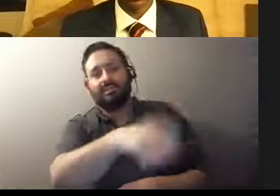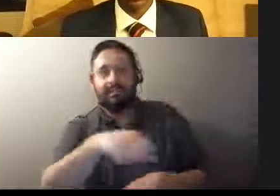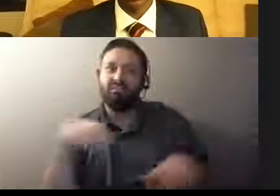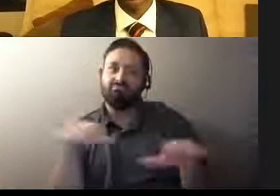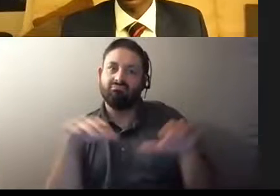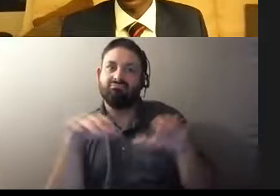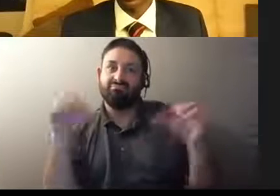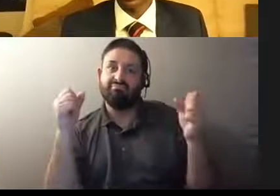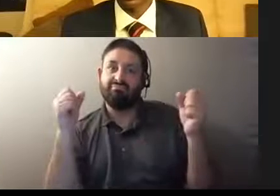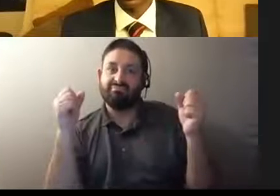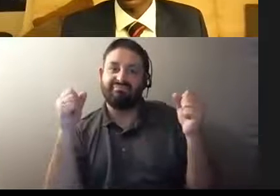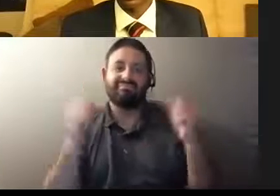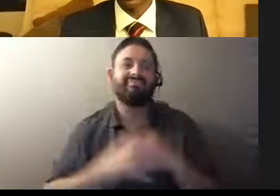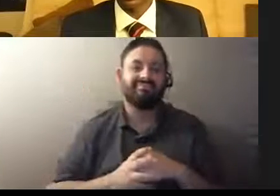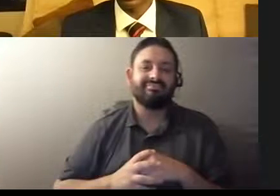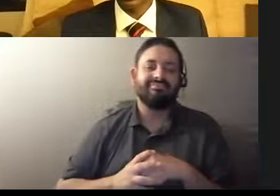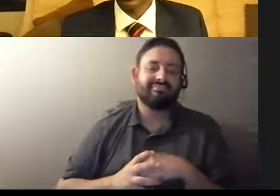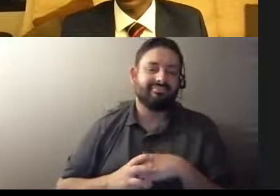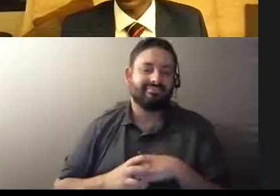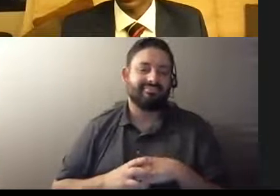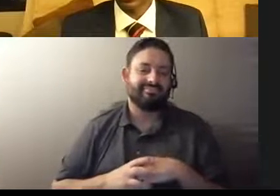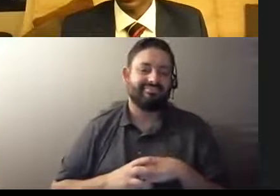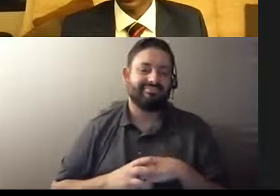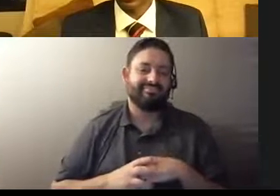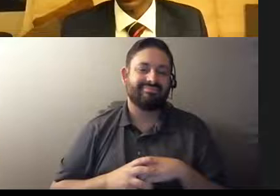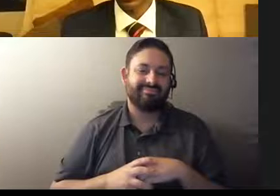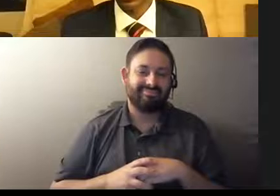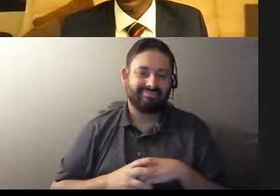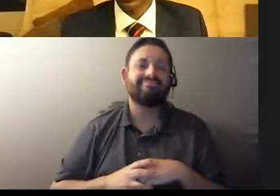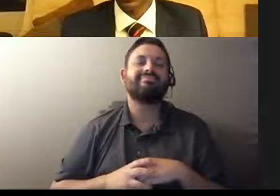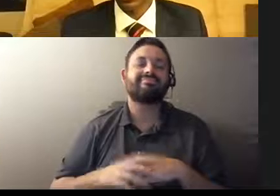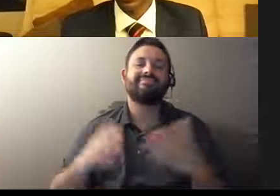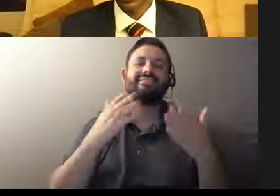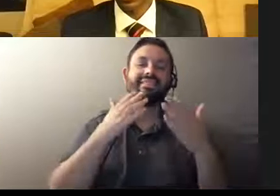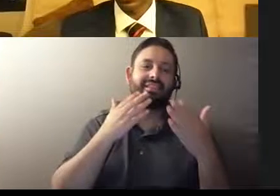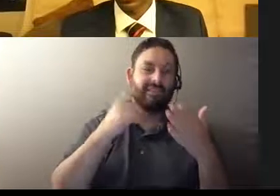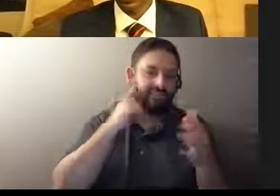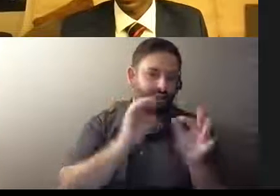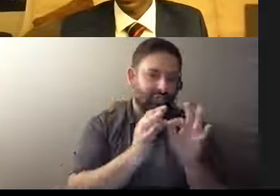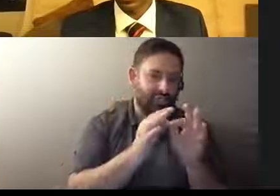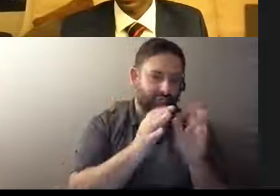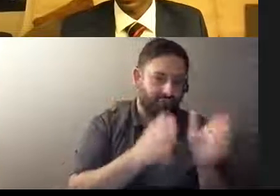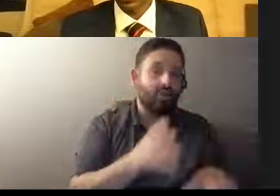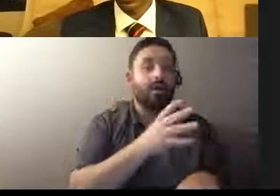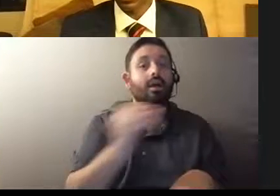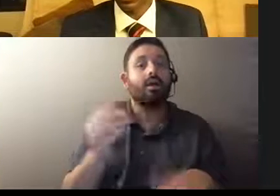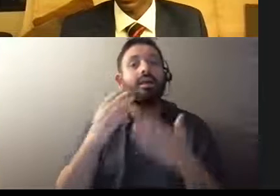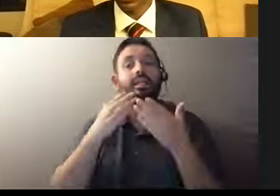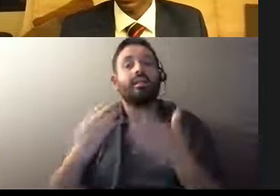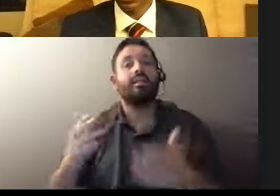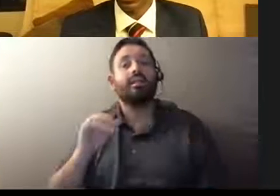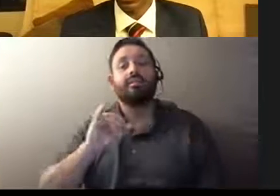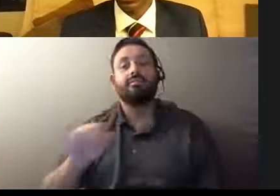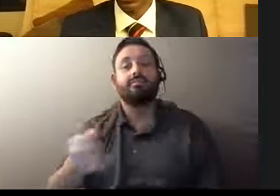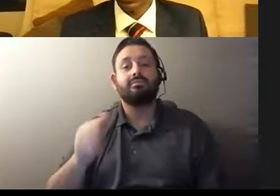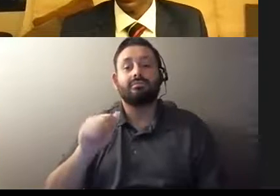off. No, totally, very much. Thank you to the interpreters, and also thank you to Jade, who was the